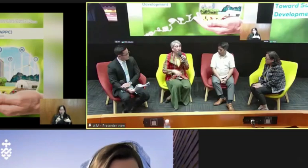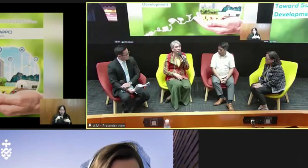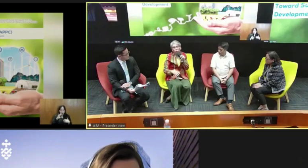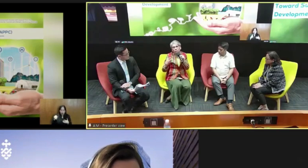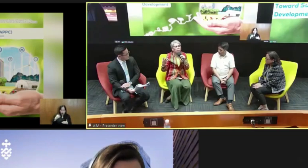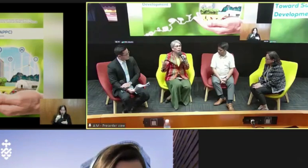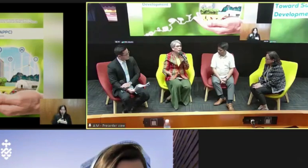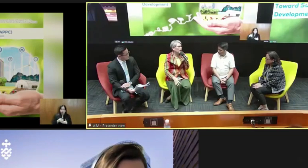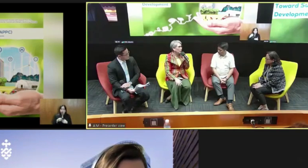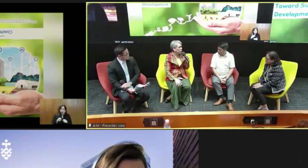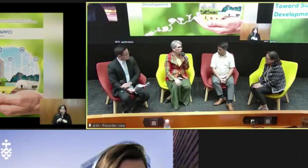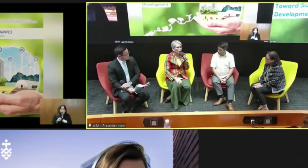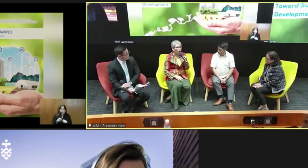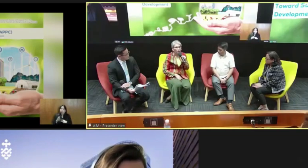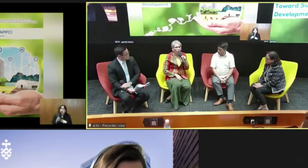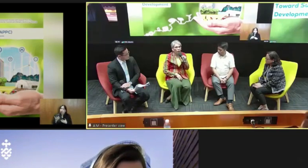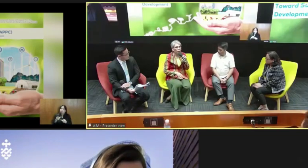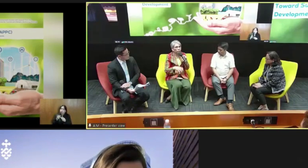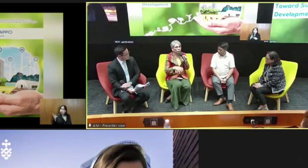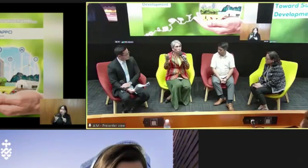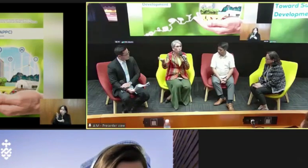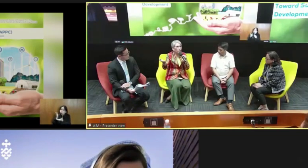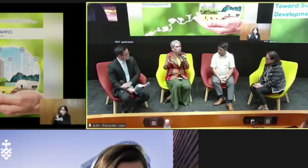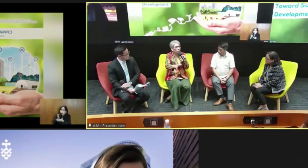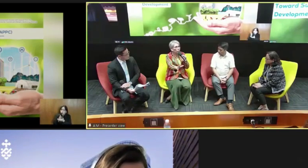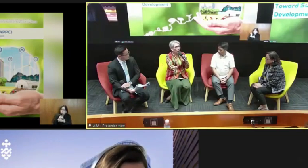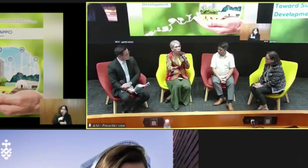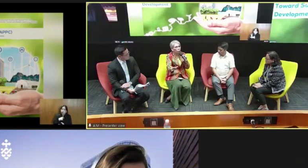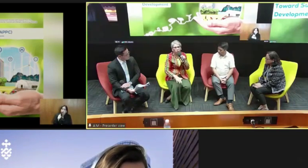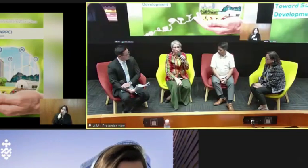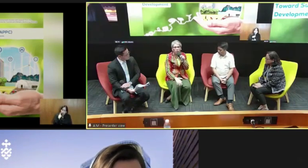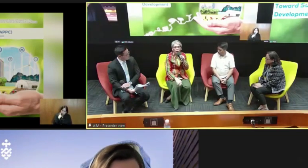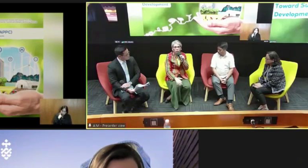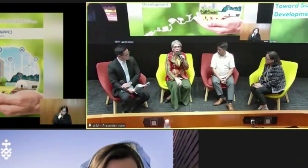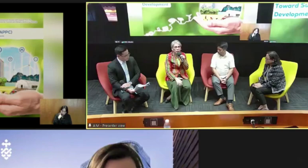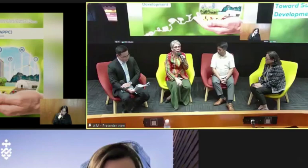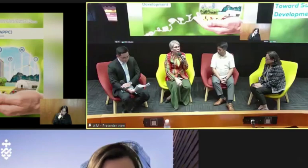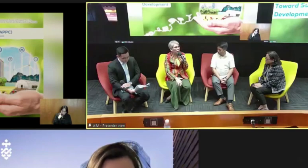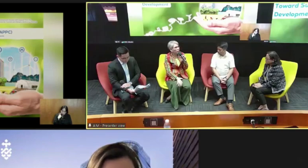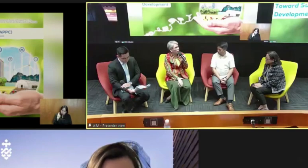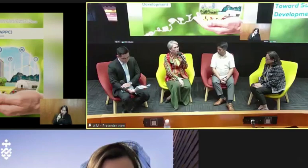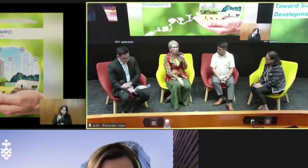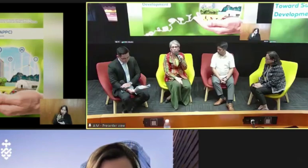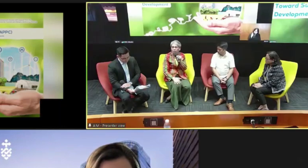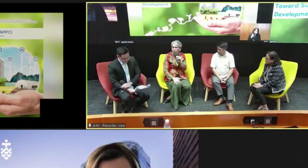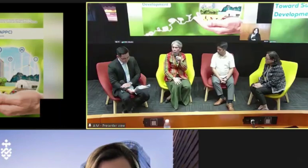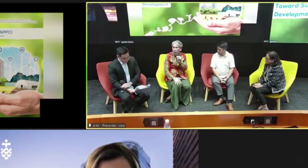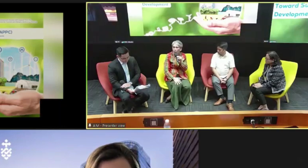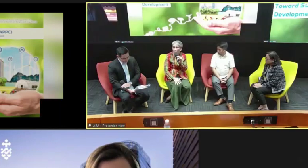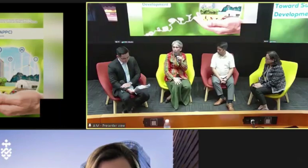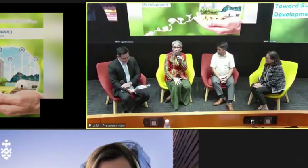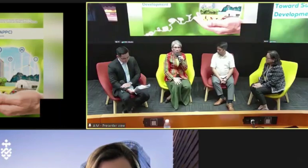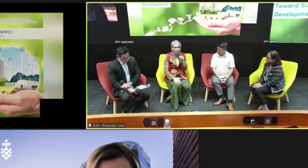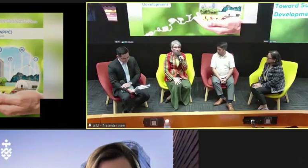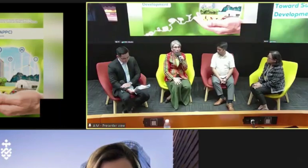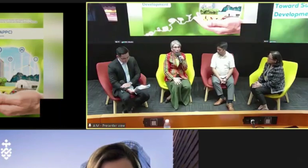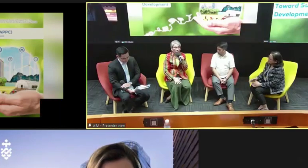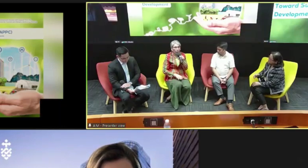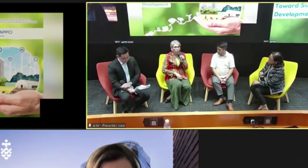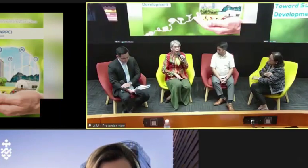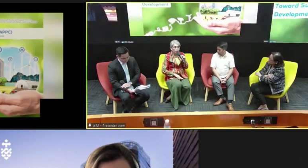know, even destinations. I went to a destination. I said, how many years has this been